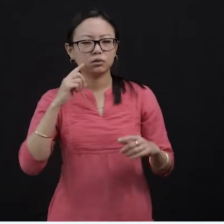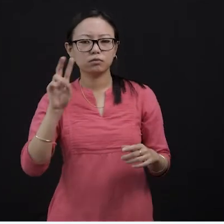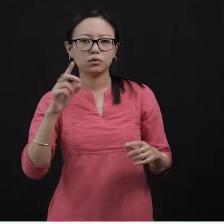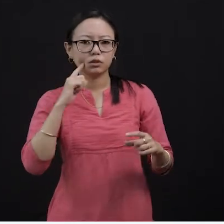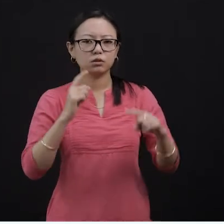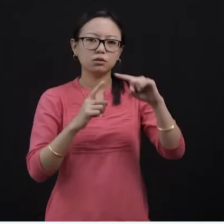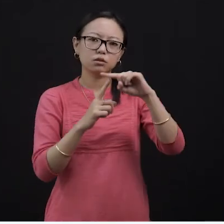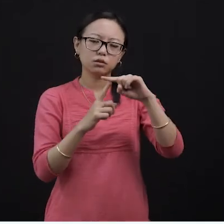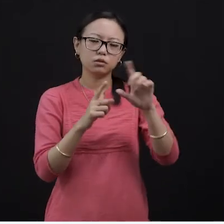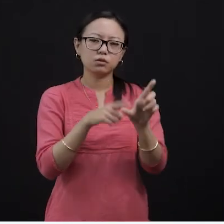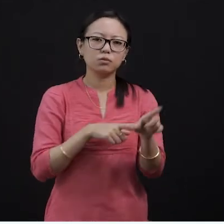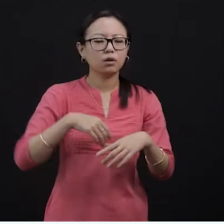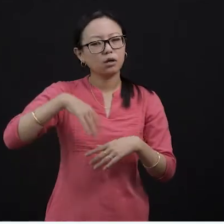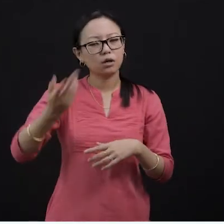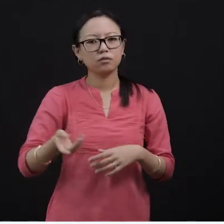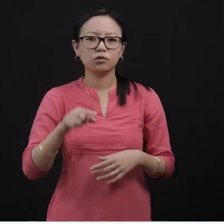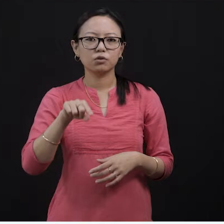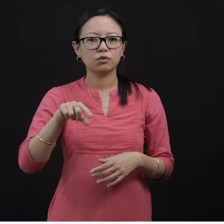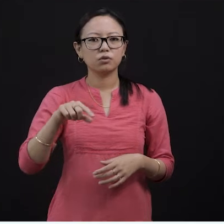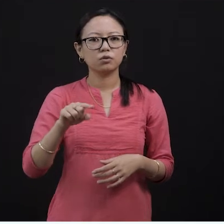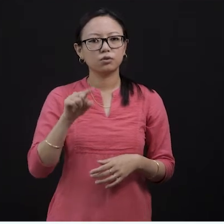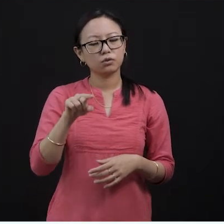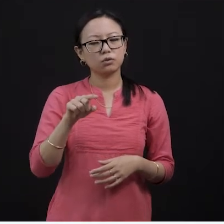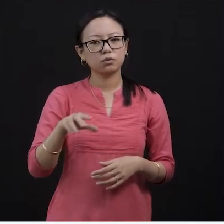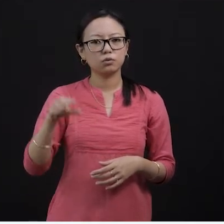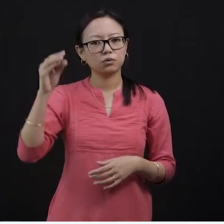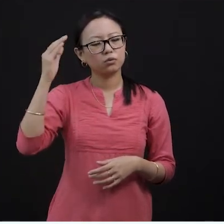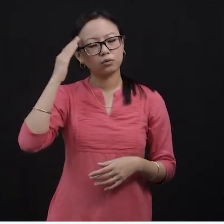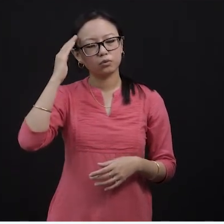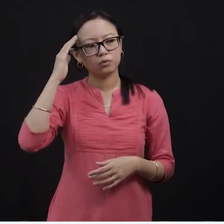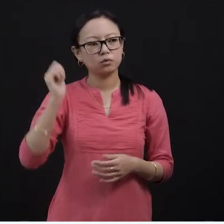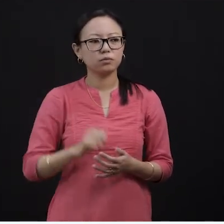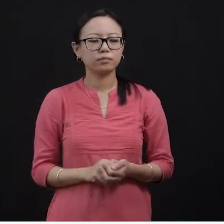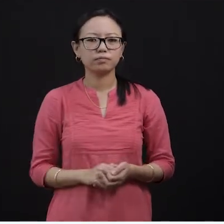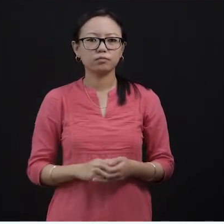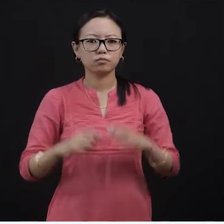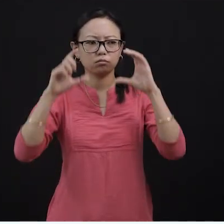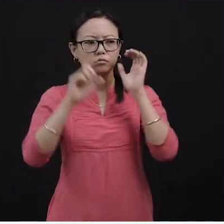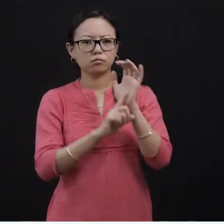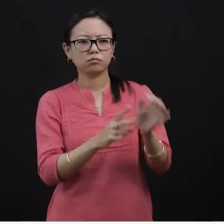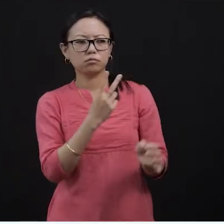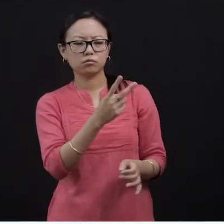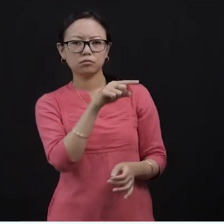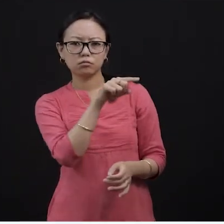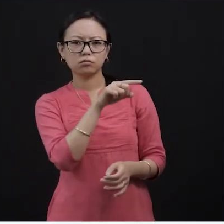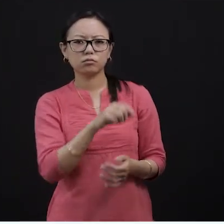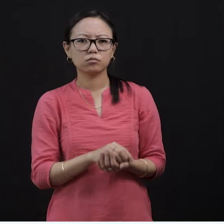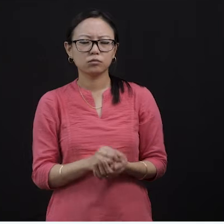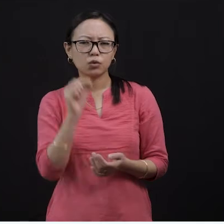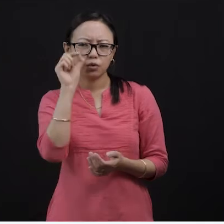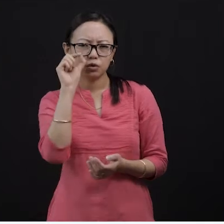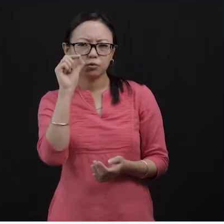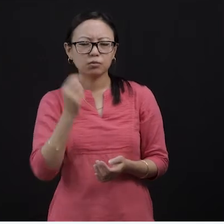this simple activity, we need an iron fillings. Okay, these are iron fillings. These are